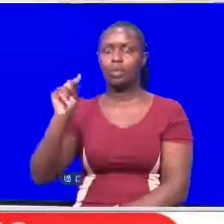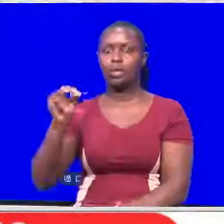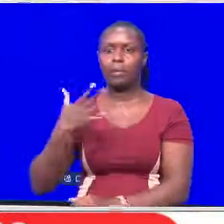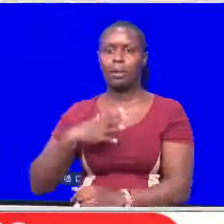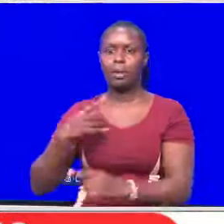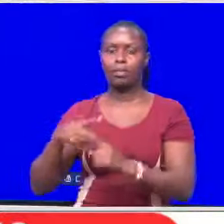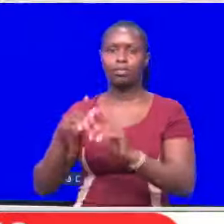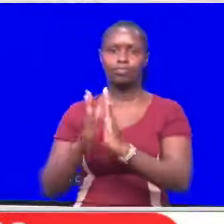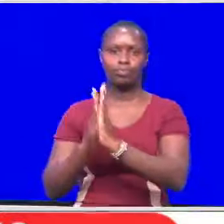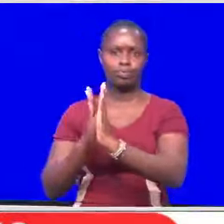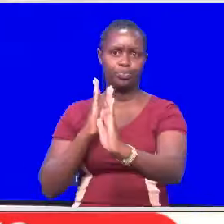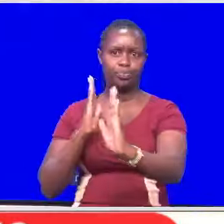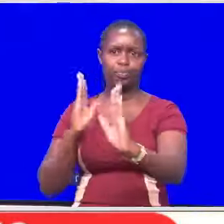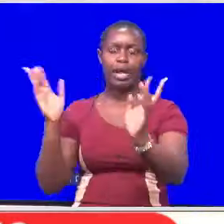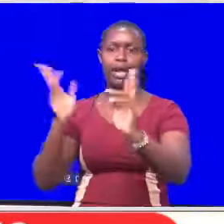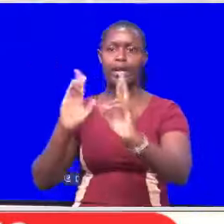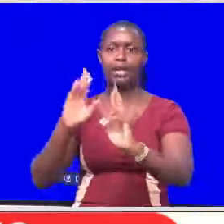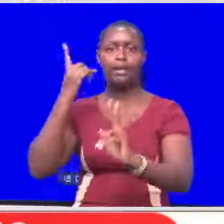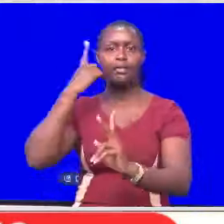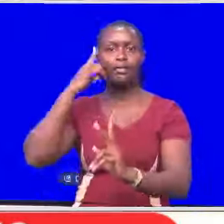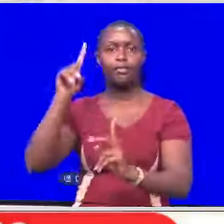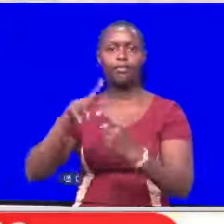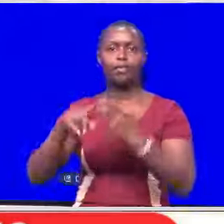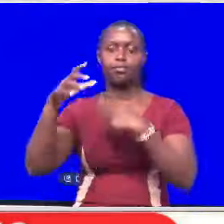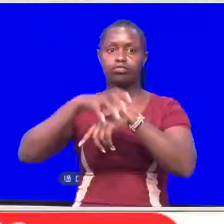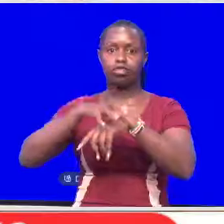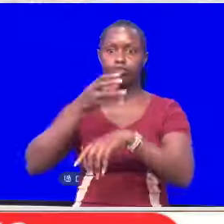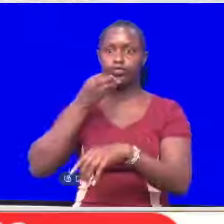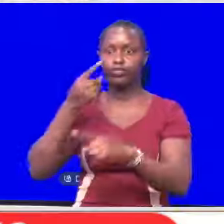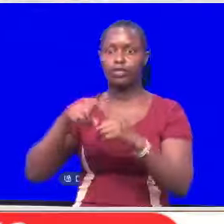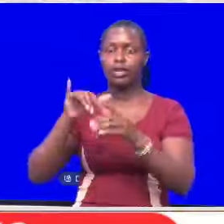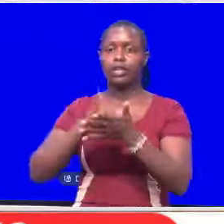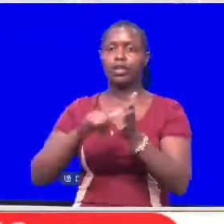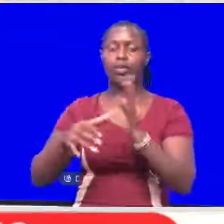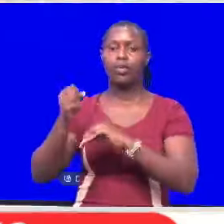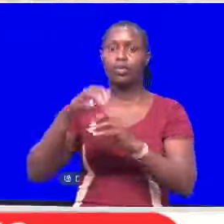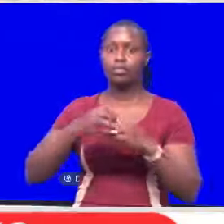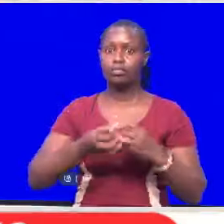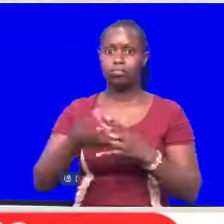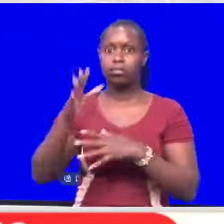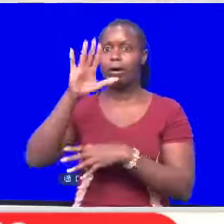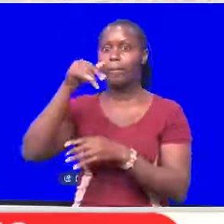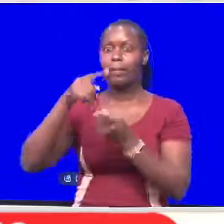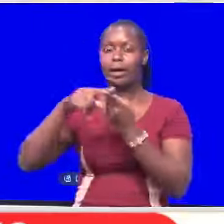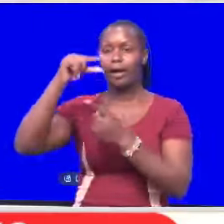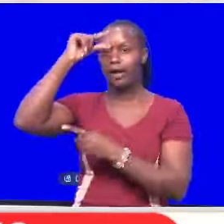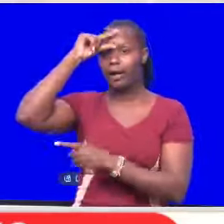was distributed by political leaders to those affected by floods.